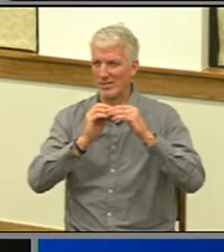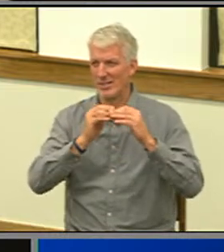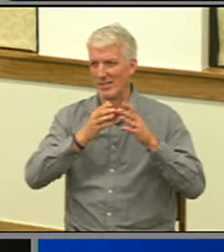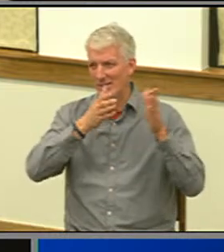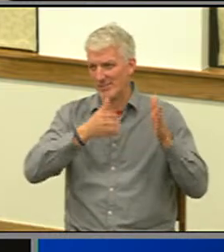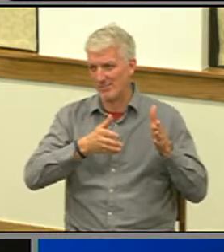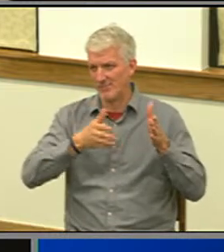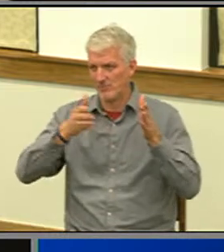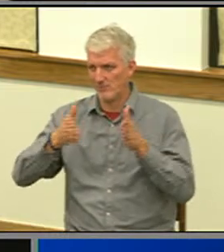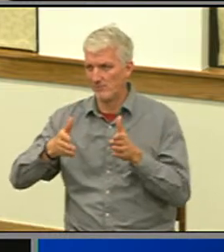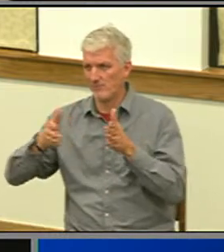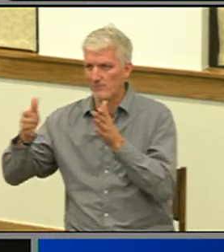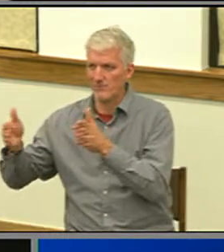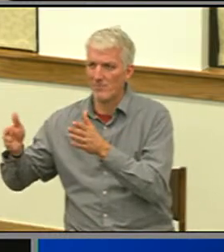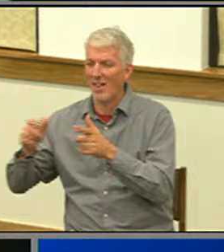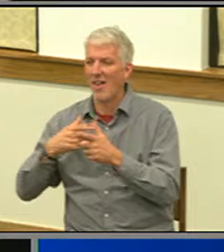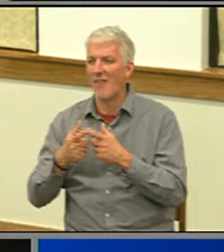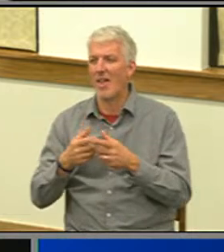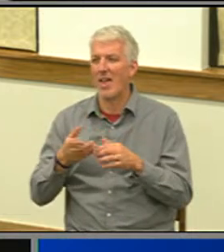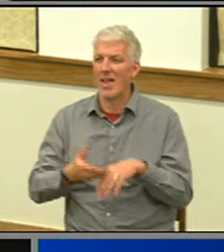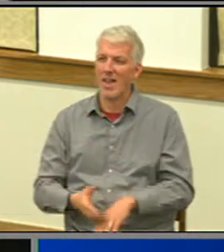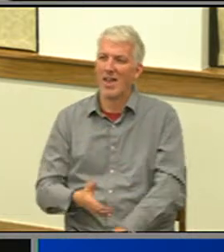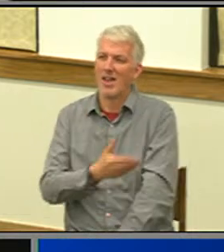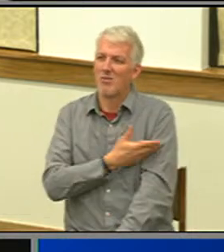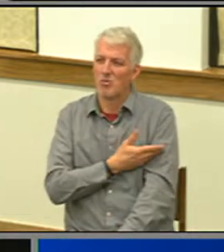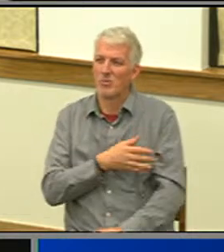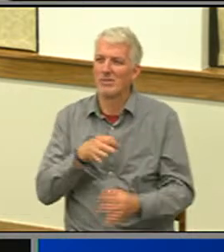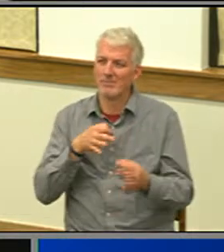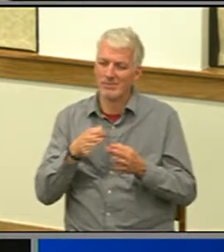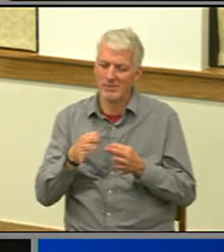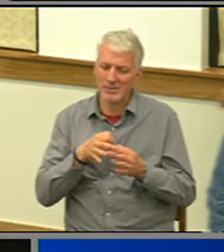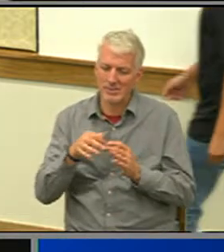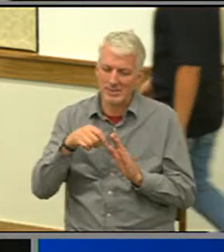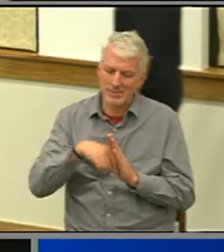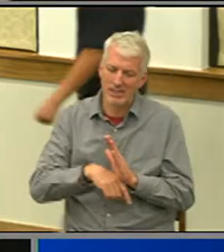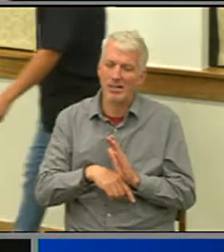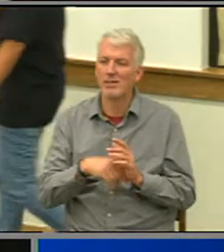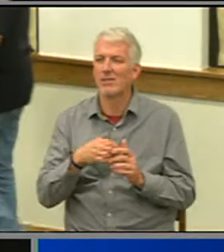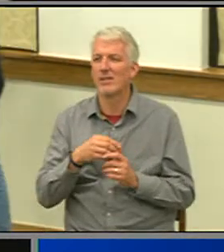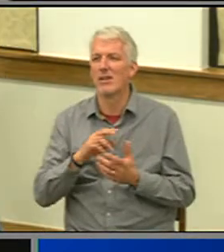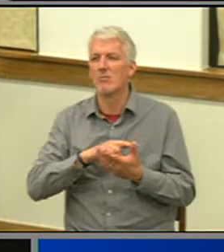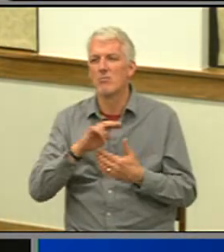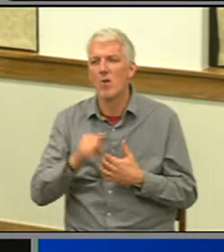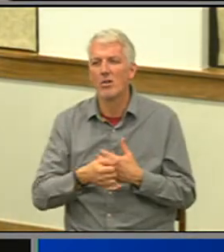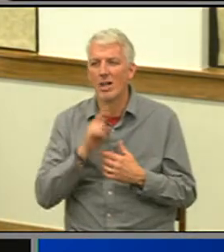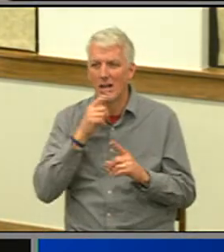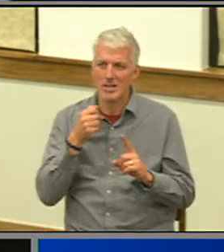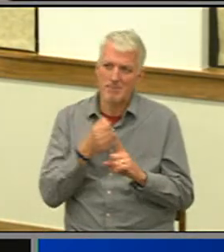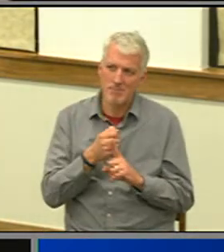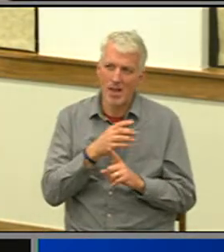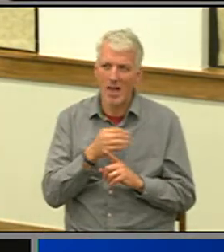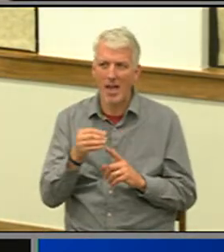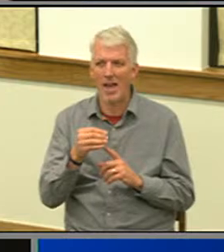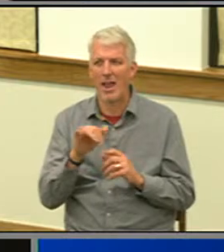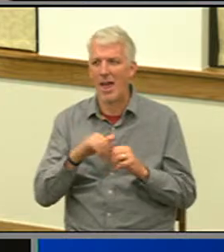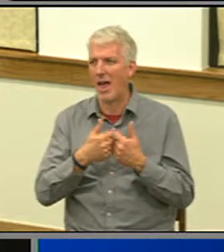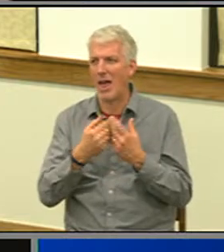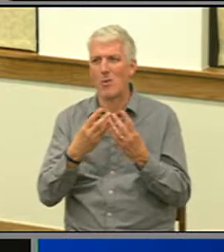cover major improvement details as it relates to the project, project impacts and